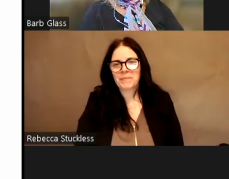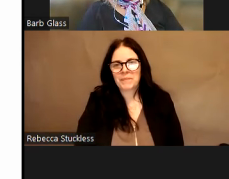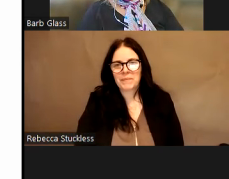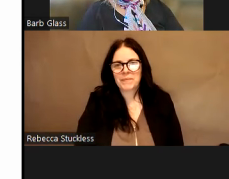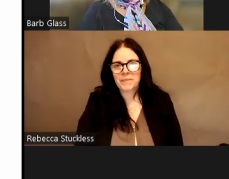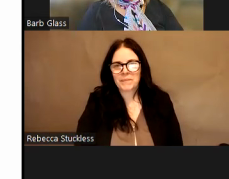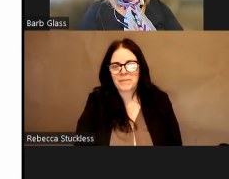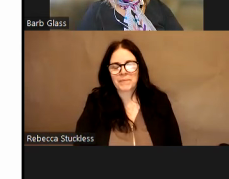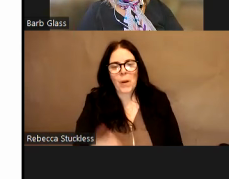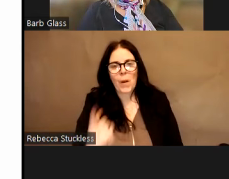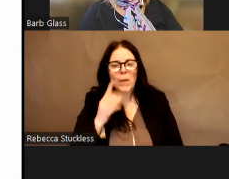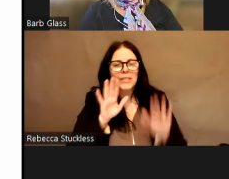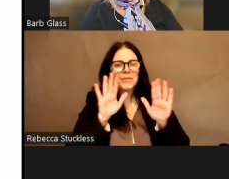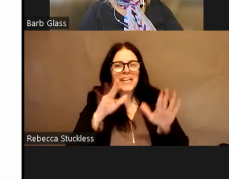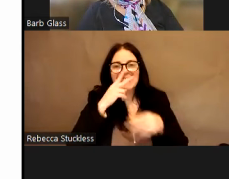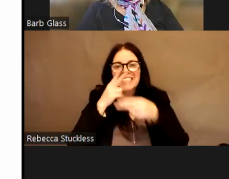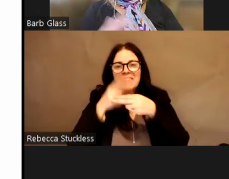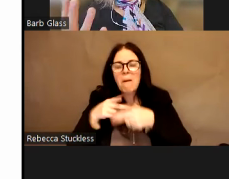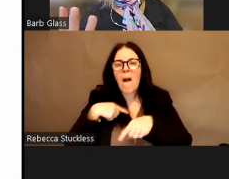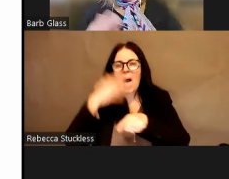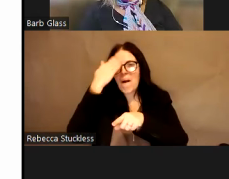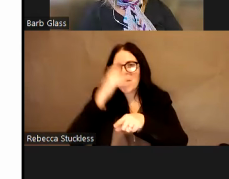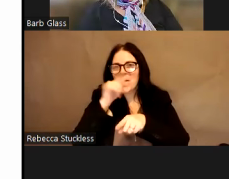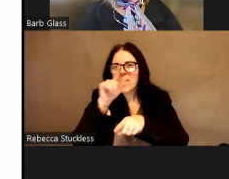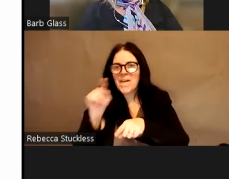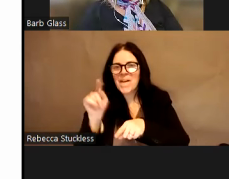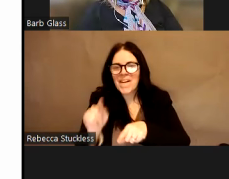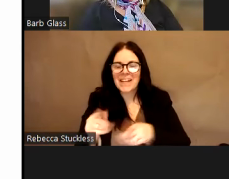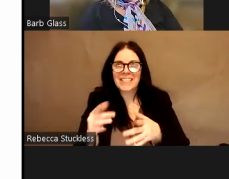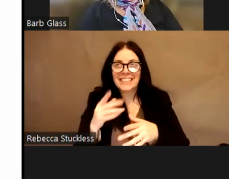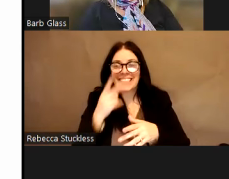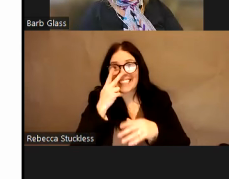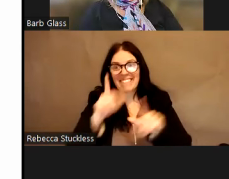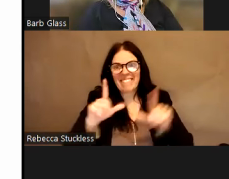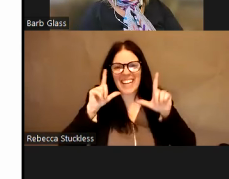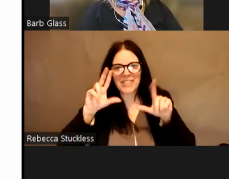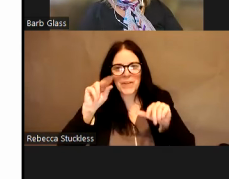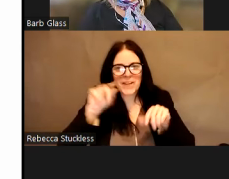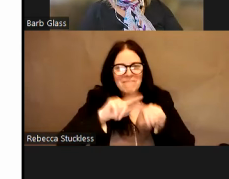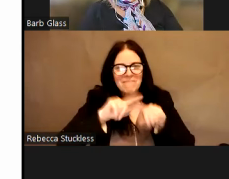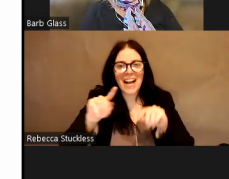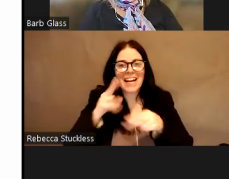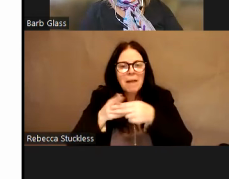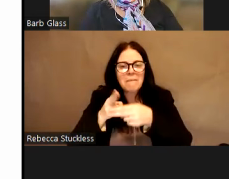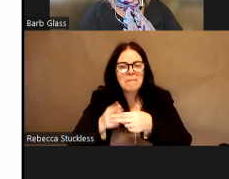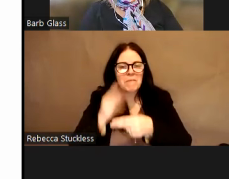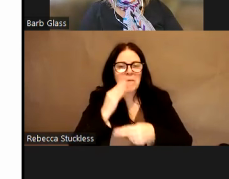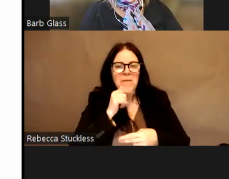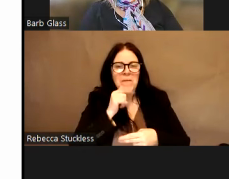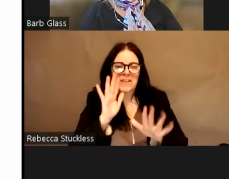Always great to see familiar faces or not faces, but see familiar names when we do our